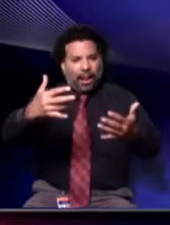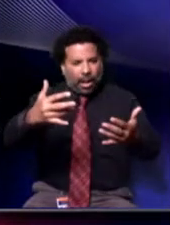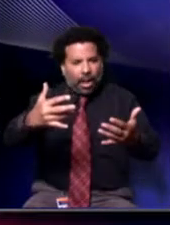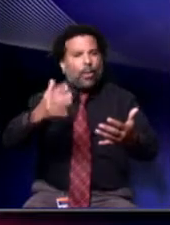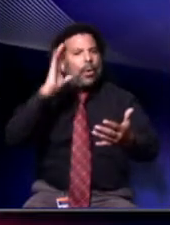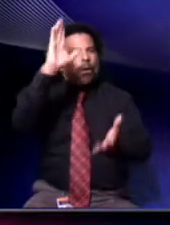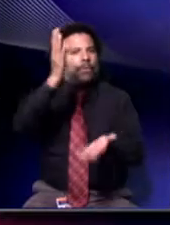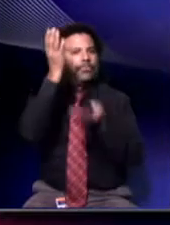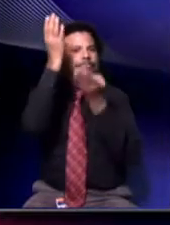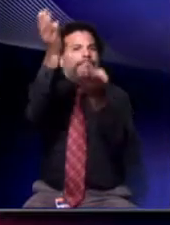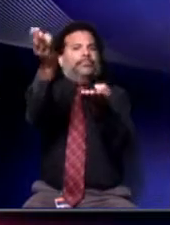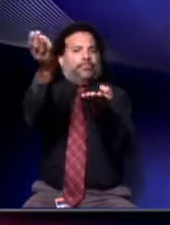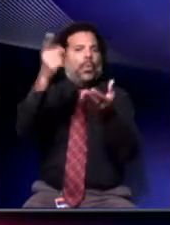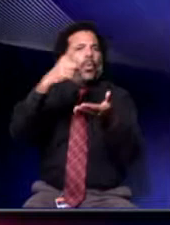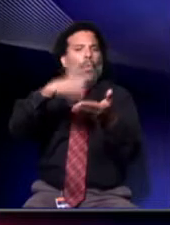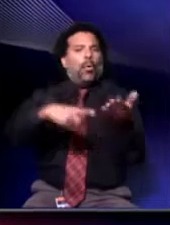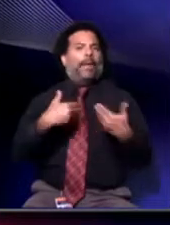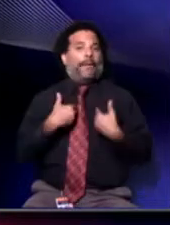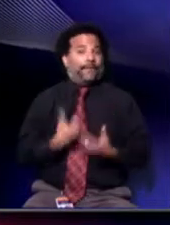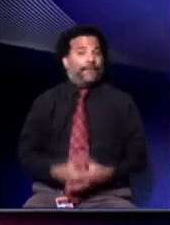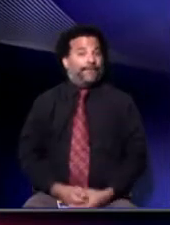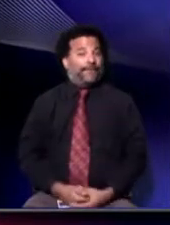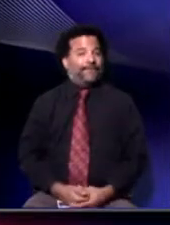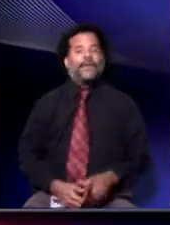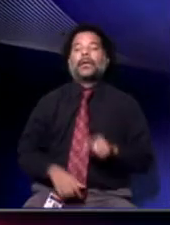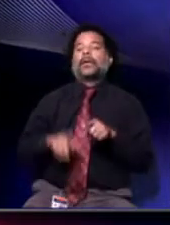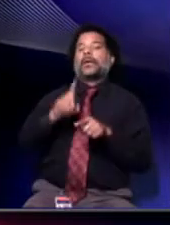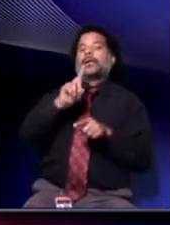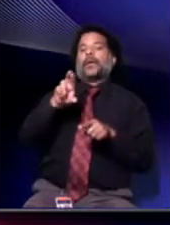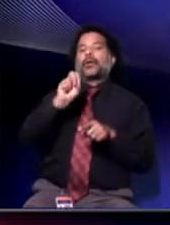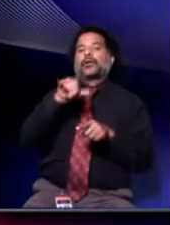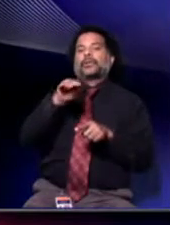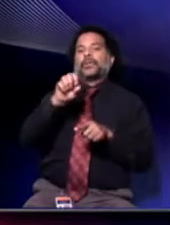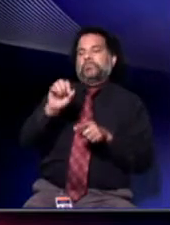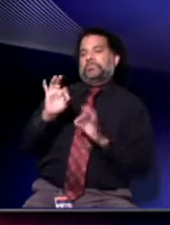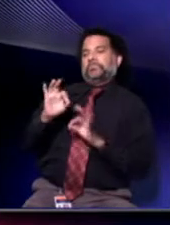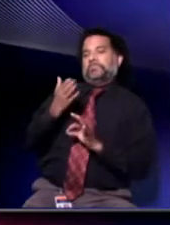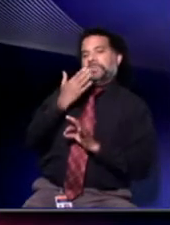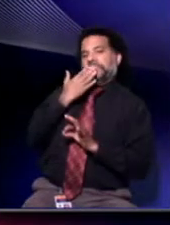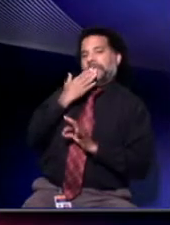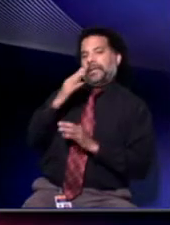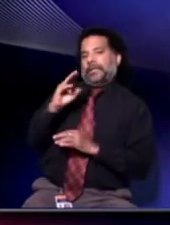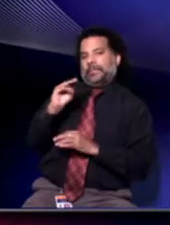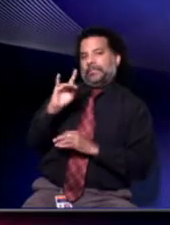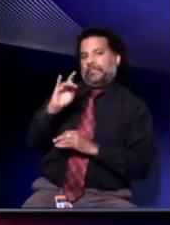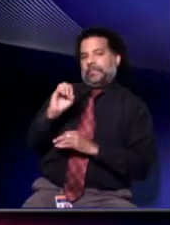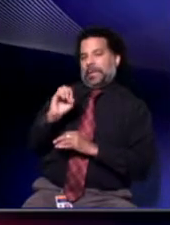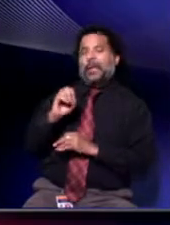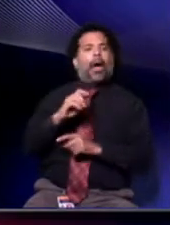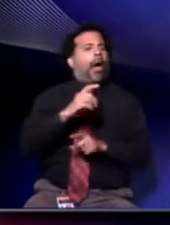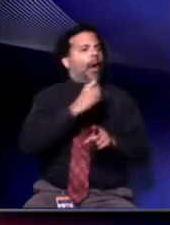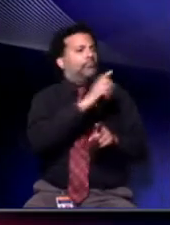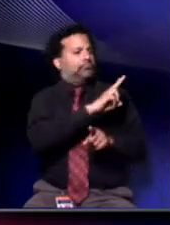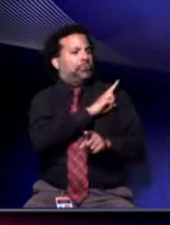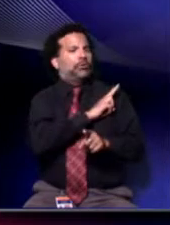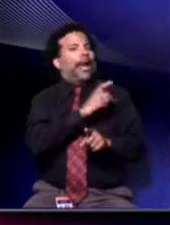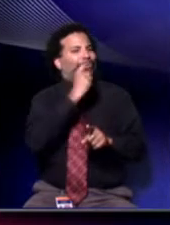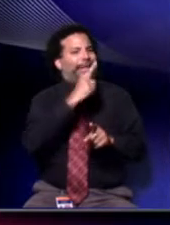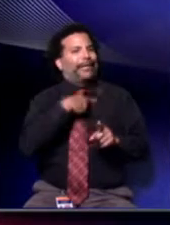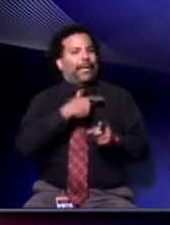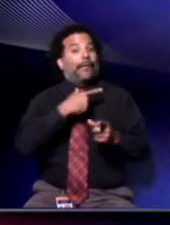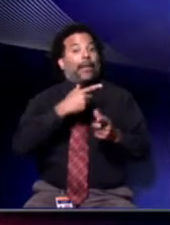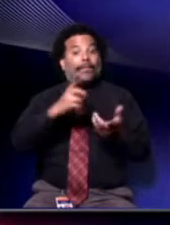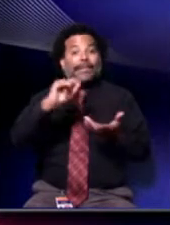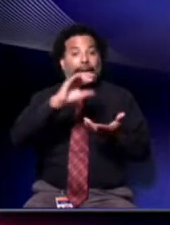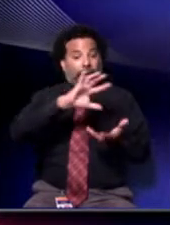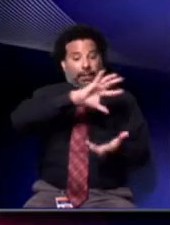we're doing here. Thanks, Mike. I'd make two comments. I appreciate what you're saying, Richard, about the dump, but I would make